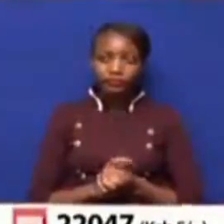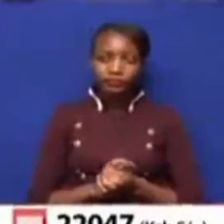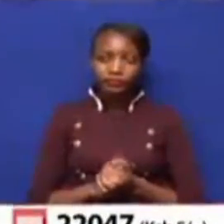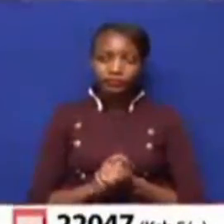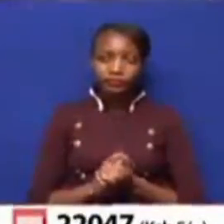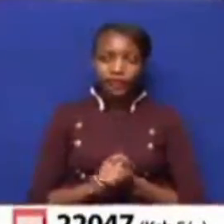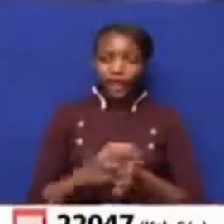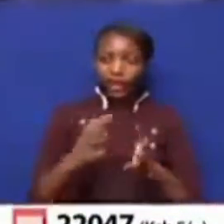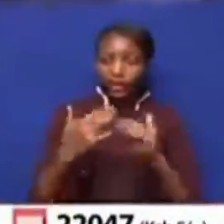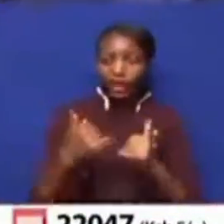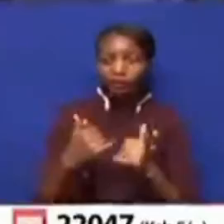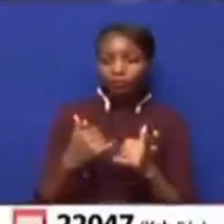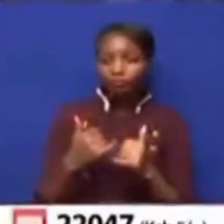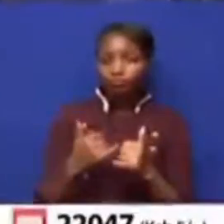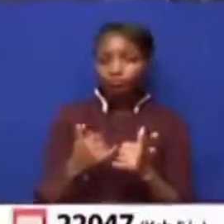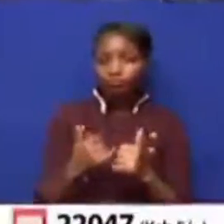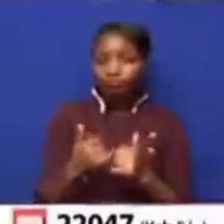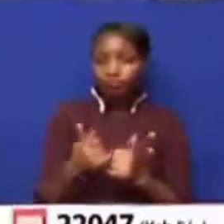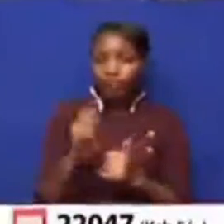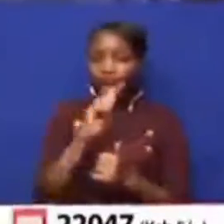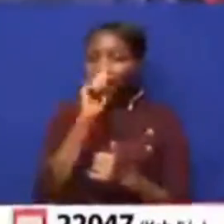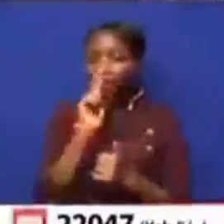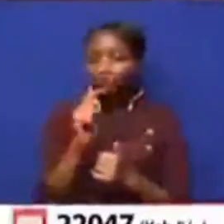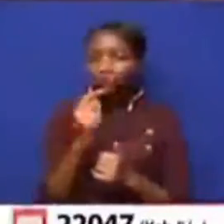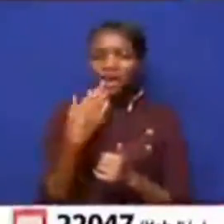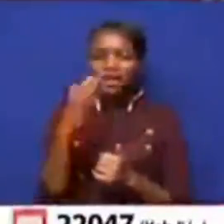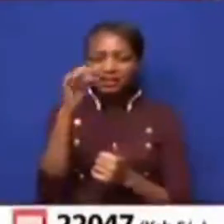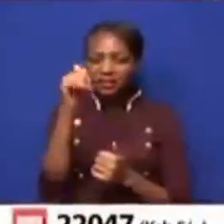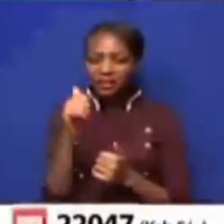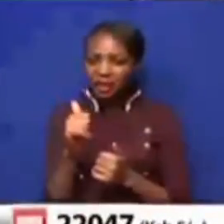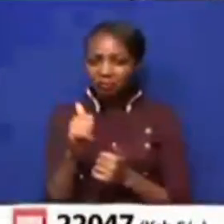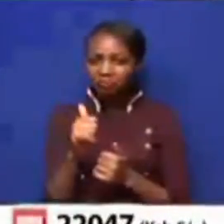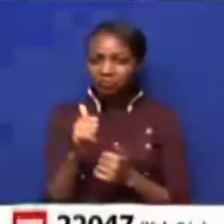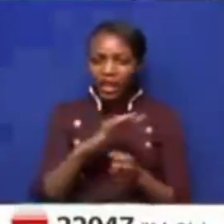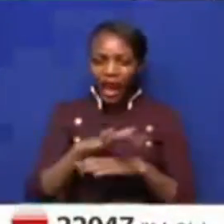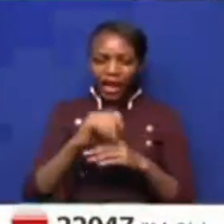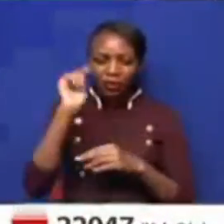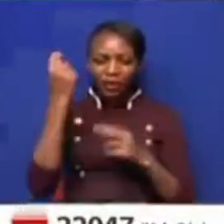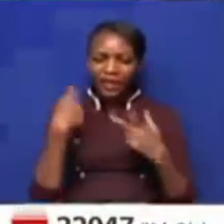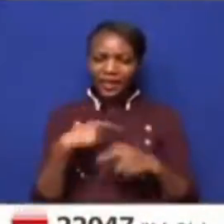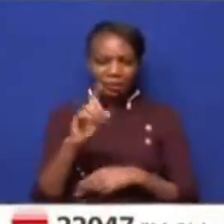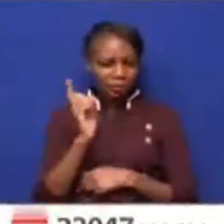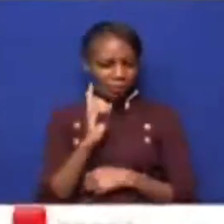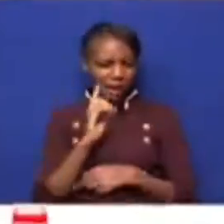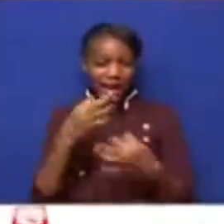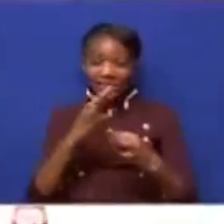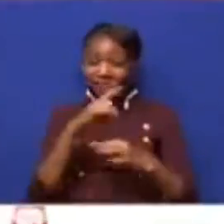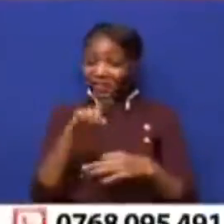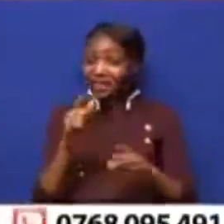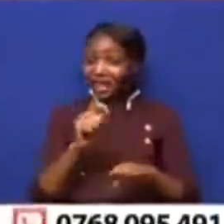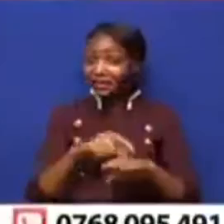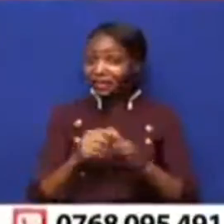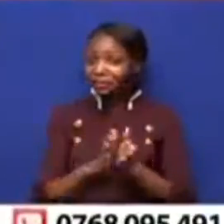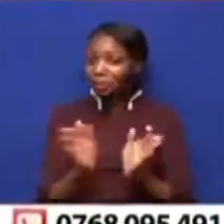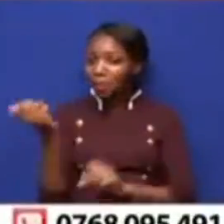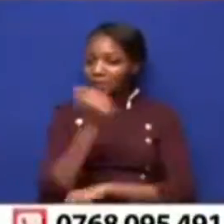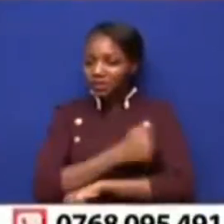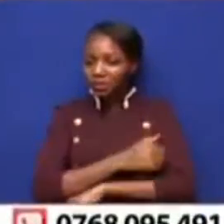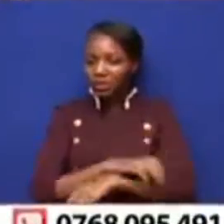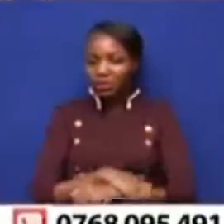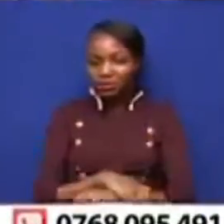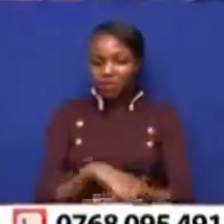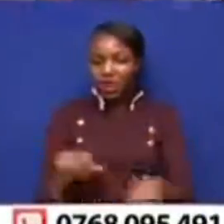The golden unanswered question which lingers in every Kenyan mind is whether it is the right time for schools to